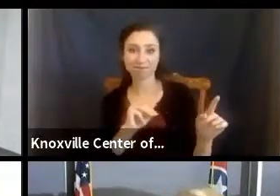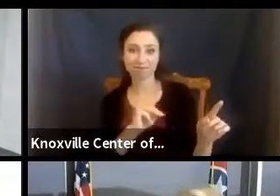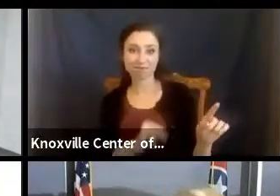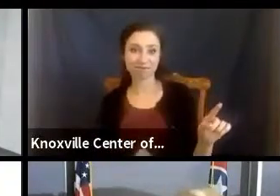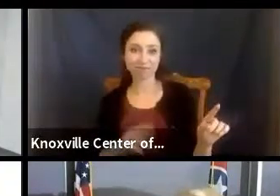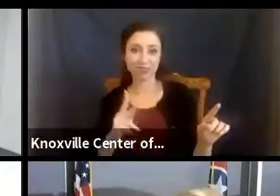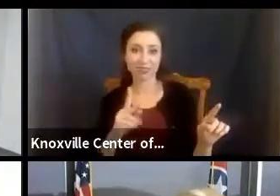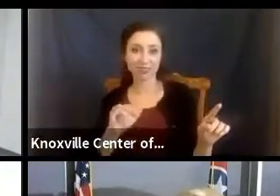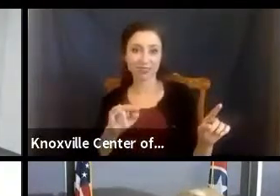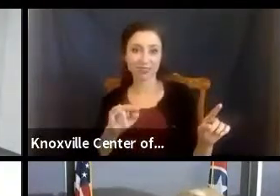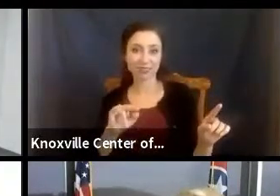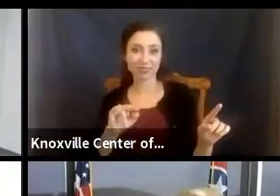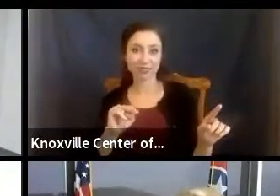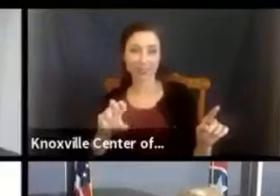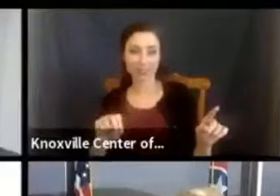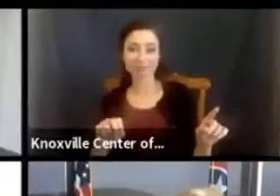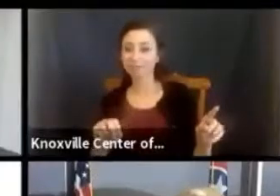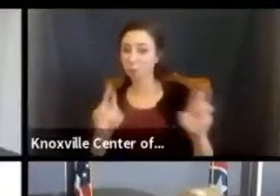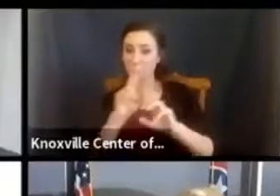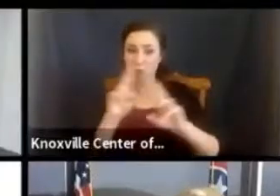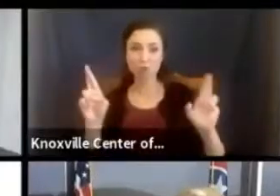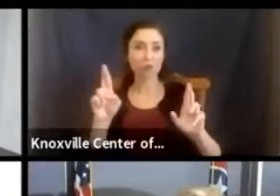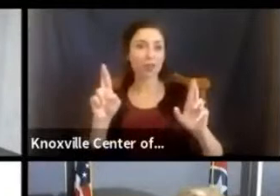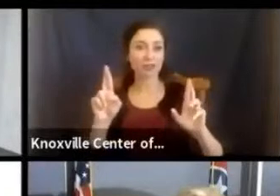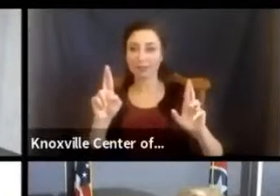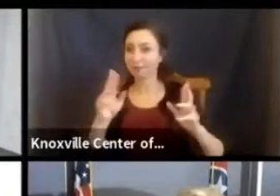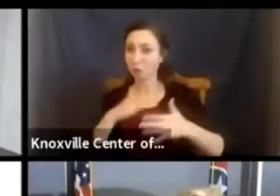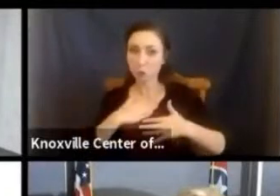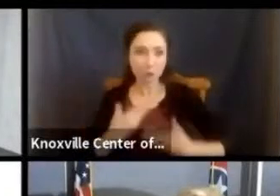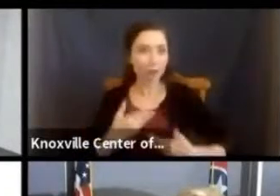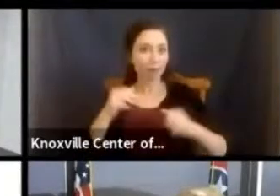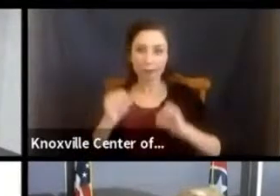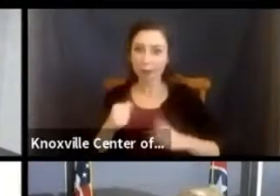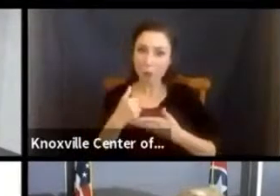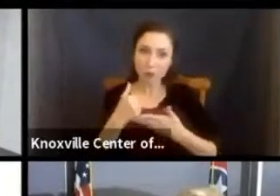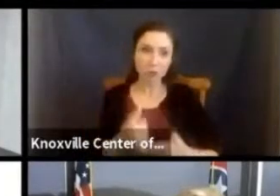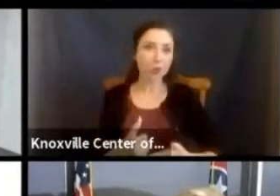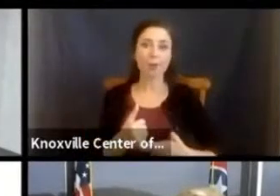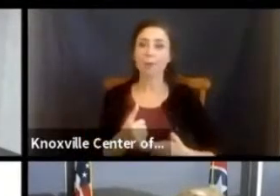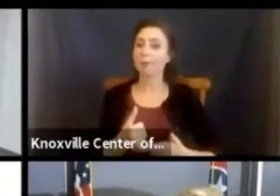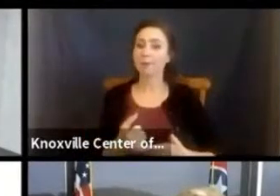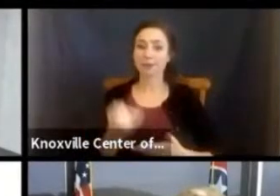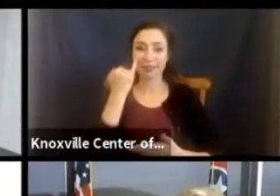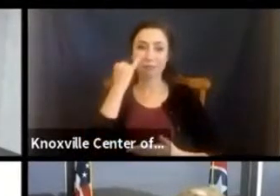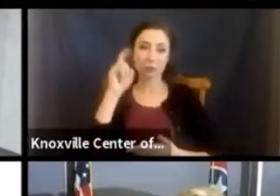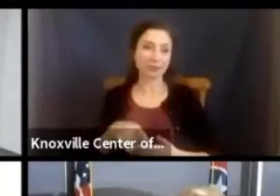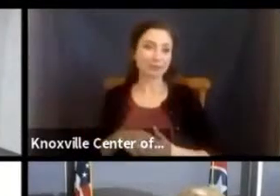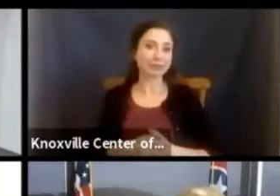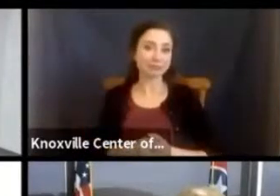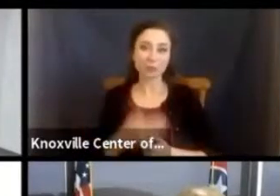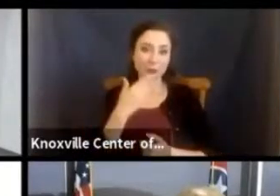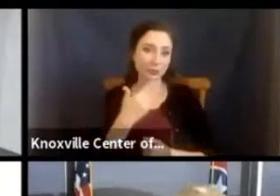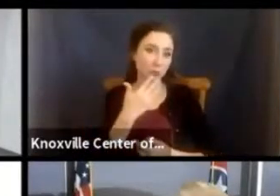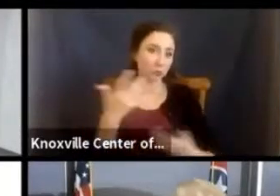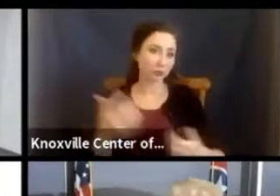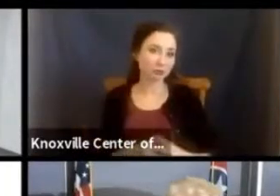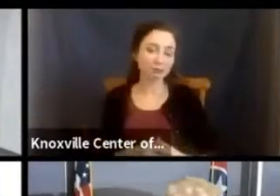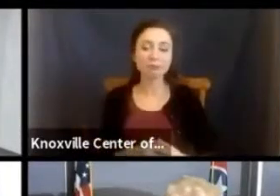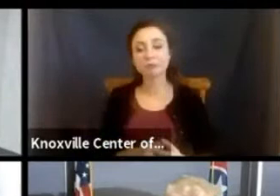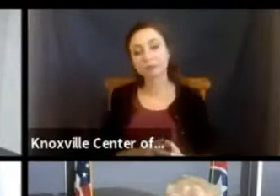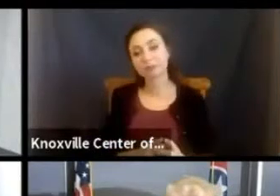that we stand by ready and willing to help, and any enforcement action we can take at the request of the board. So thank you. Thank